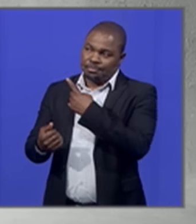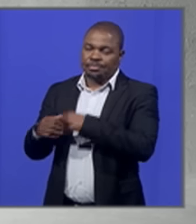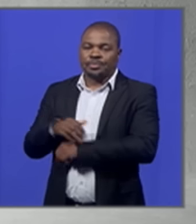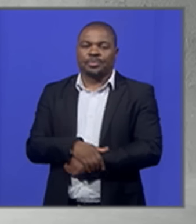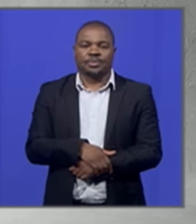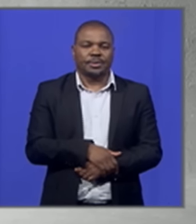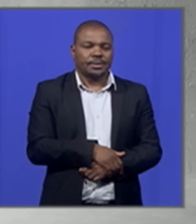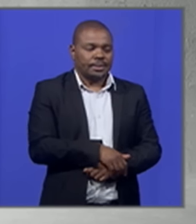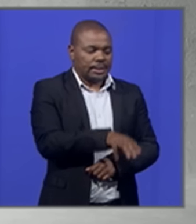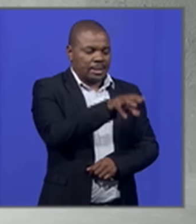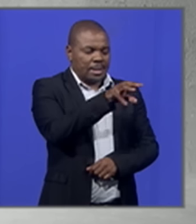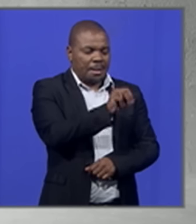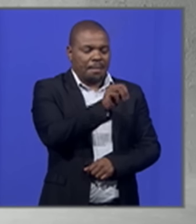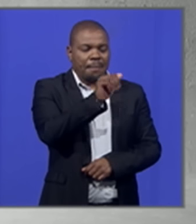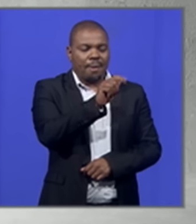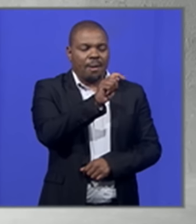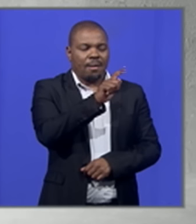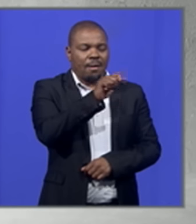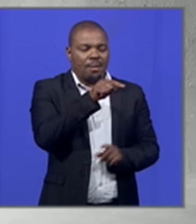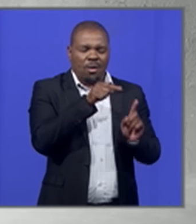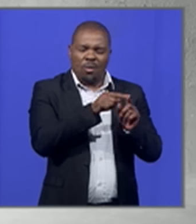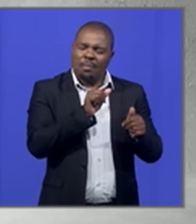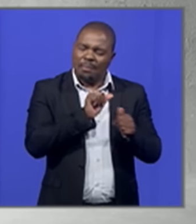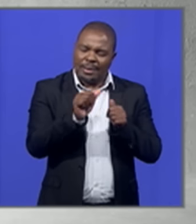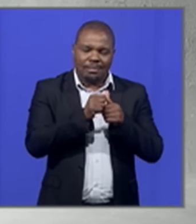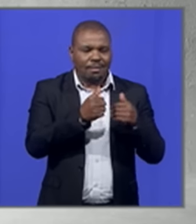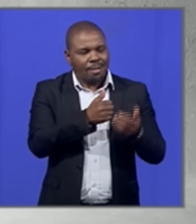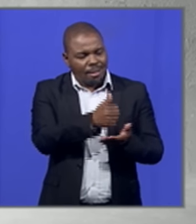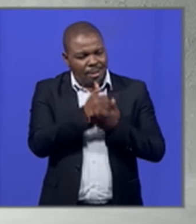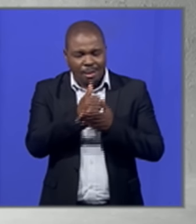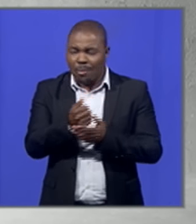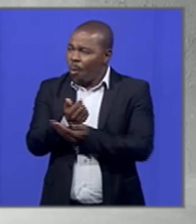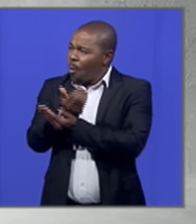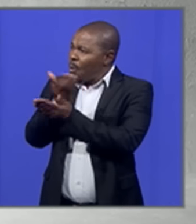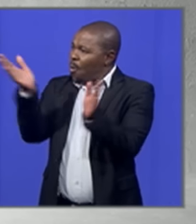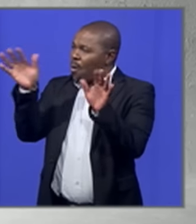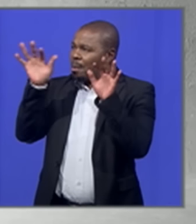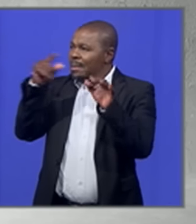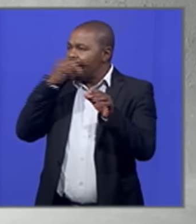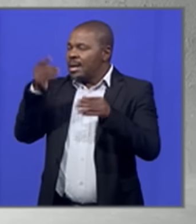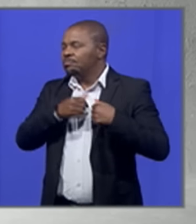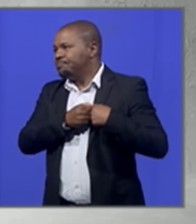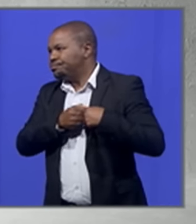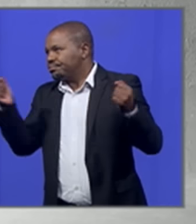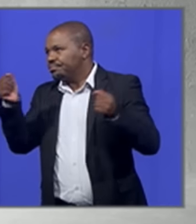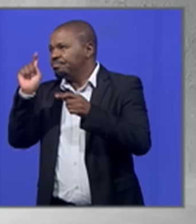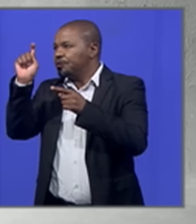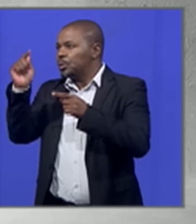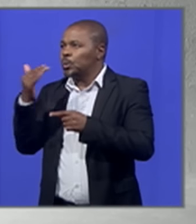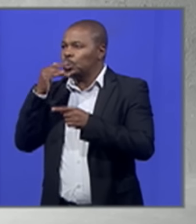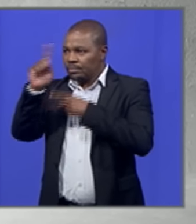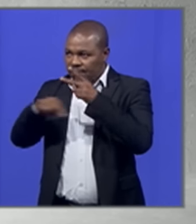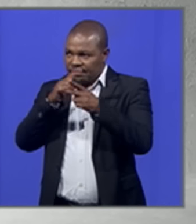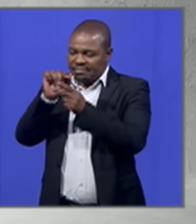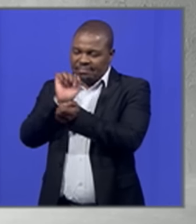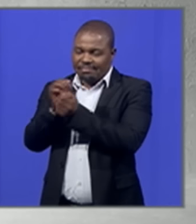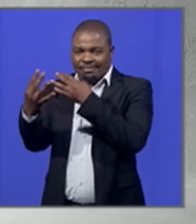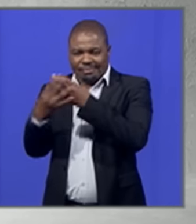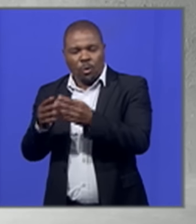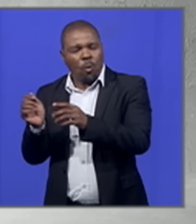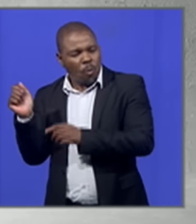Cat Matala ena re thushe a ntshe bagotse ba ka moka ba ne ba dia bo manager le bona ba metse ke goleo batho ba metse ke goleo